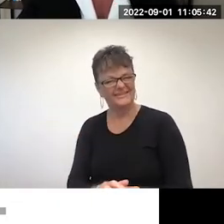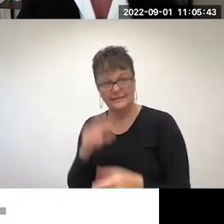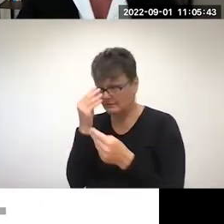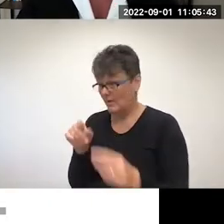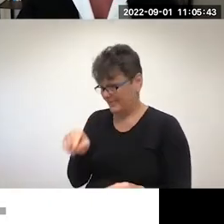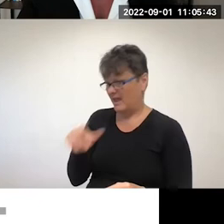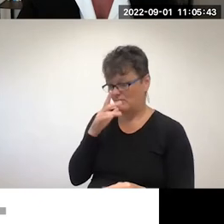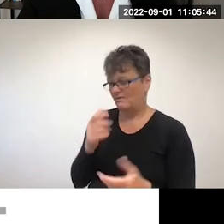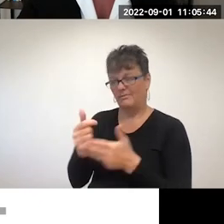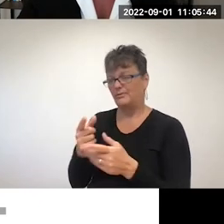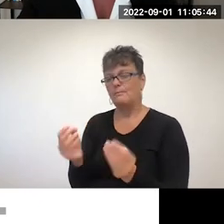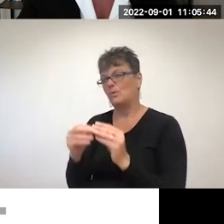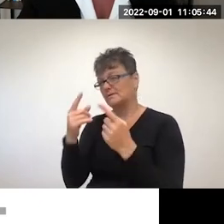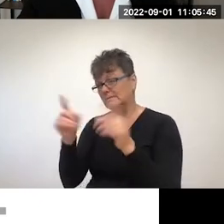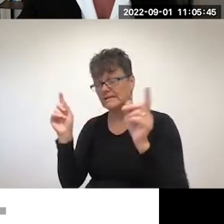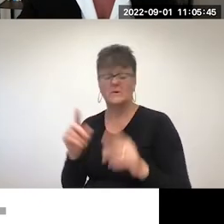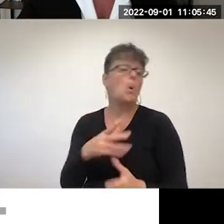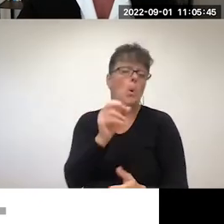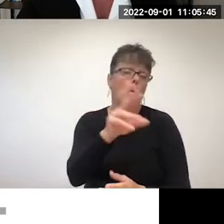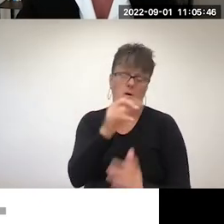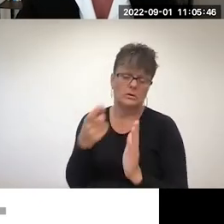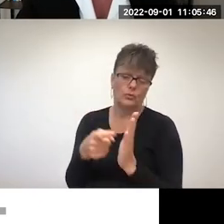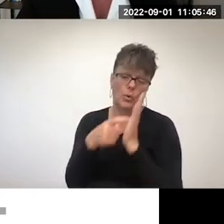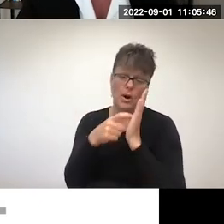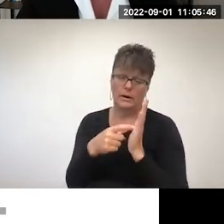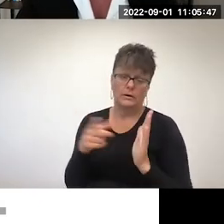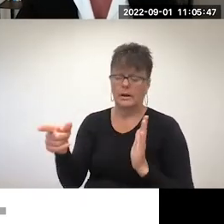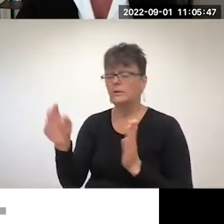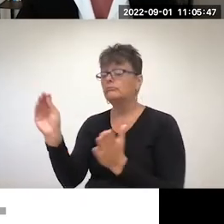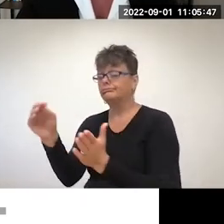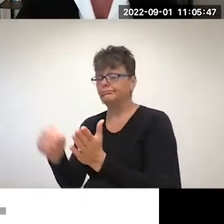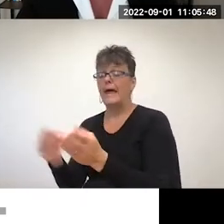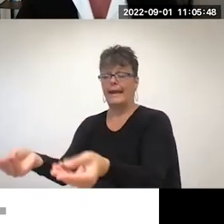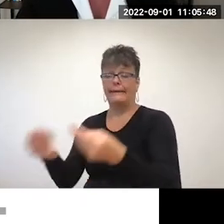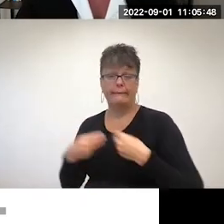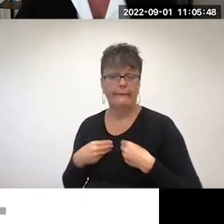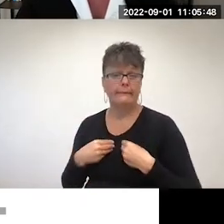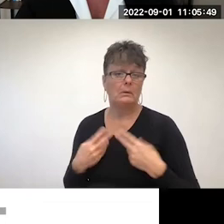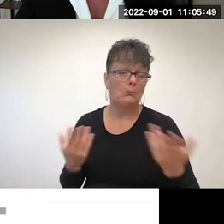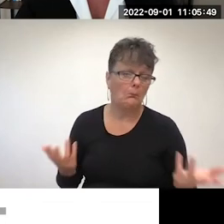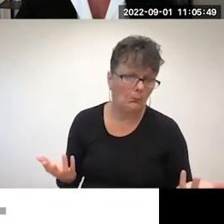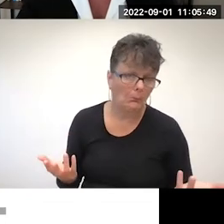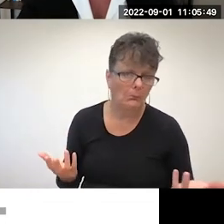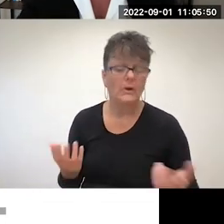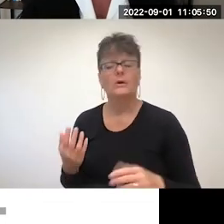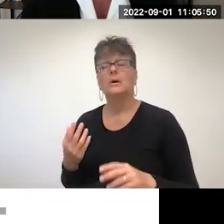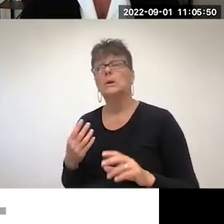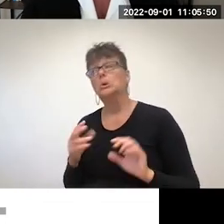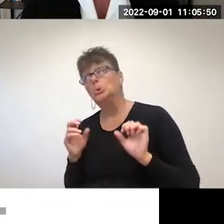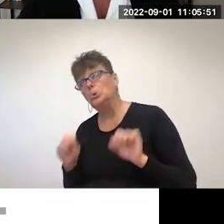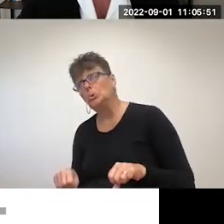successful, or you could require it and have them turn it in. This could also take the form of partial PowerPoint slides